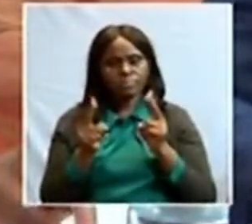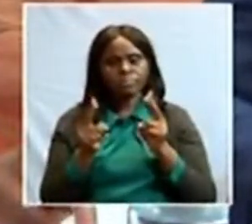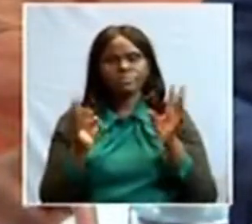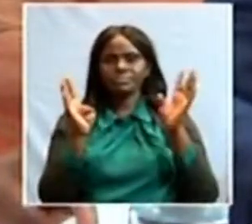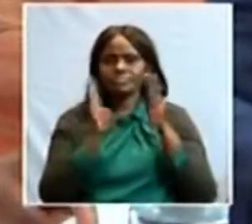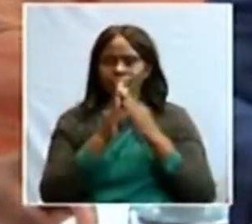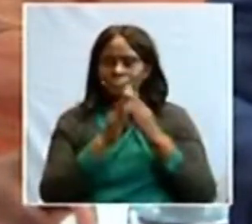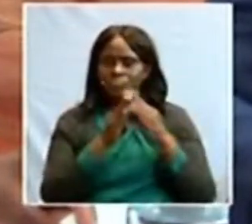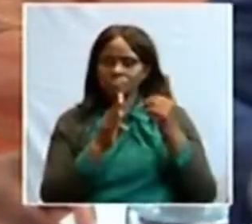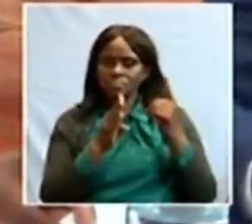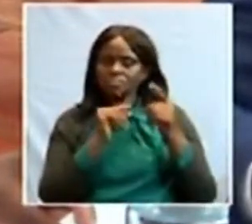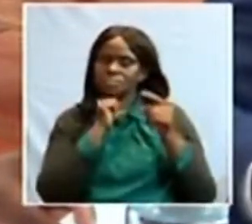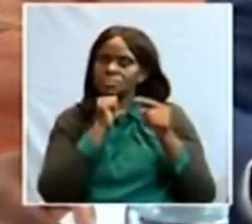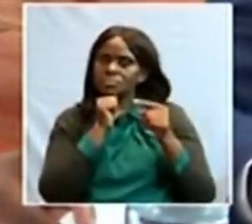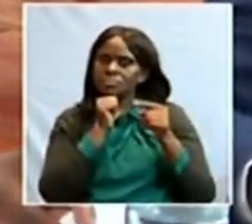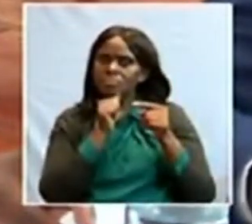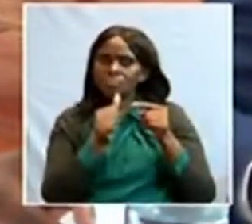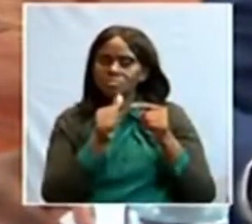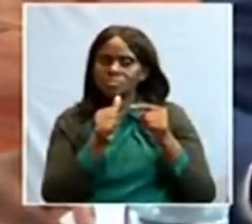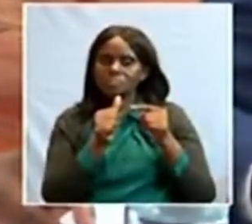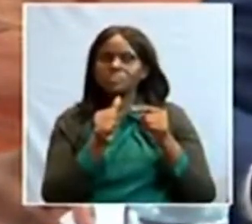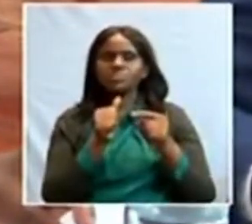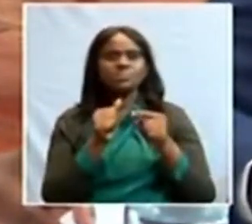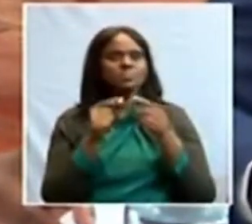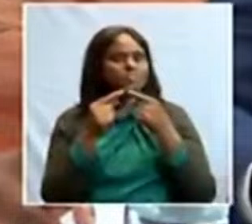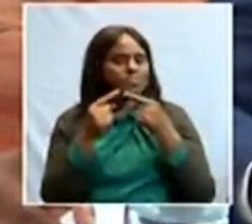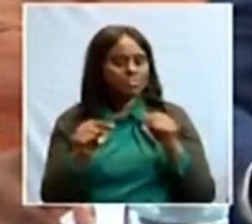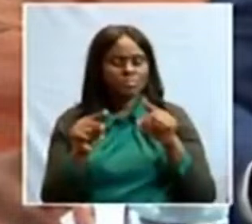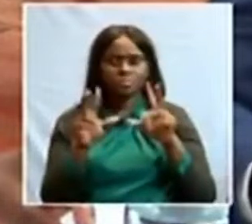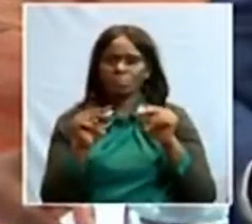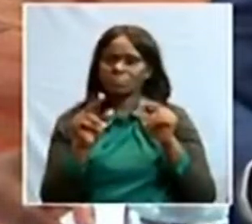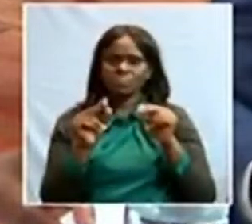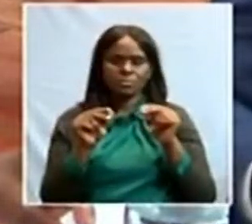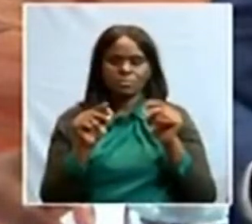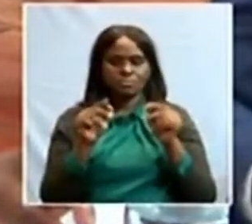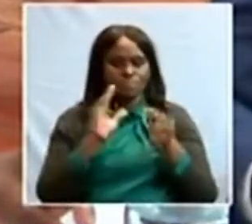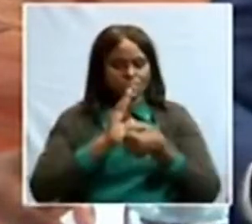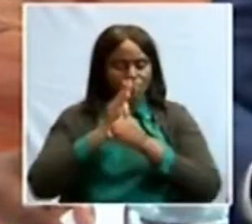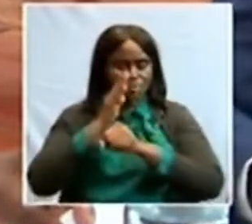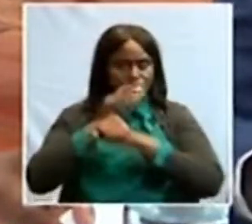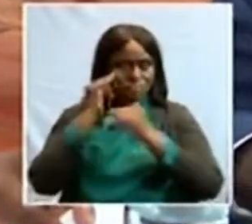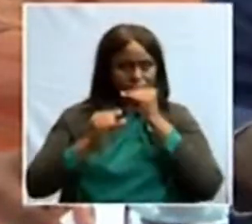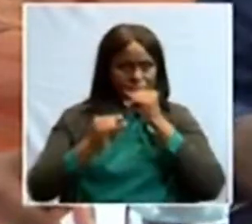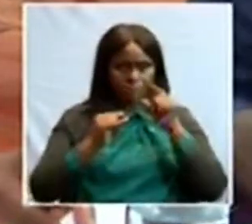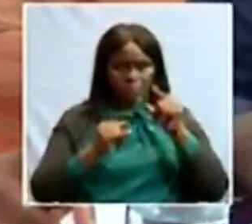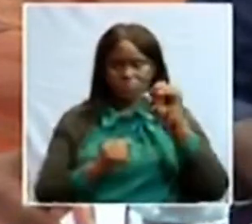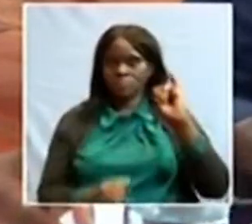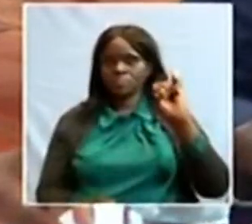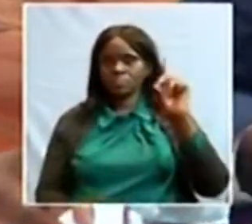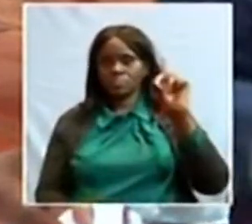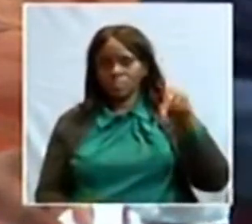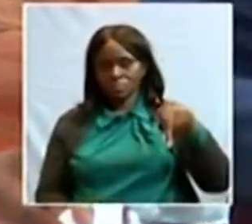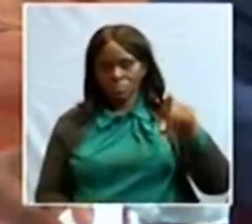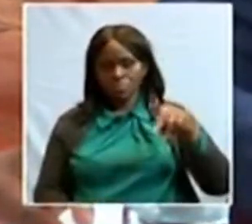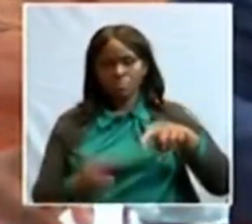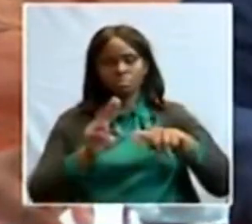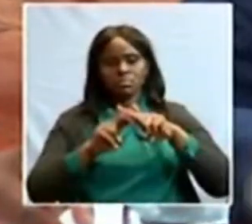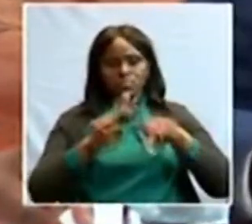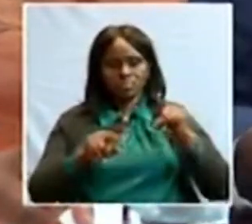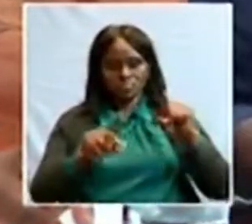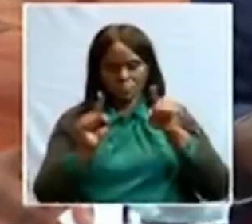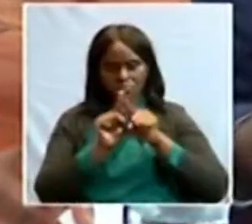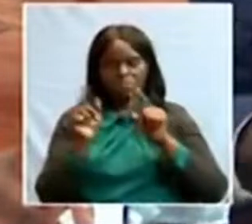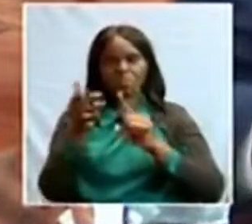not actually held. Then on the IDP, Chair, this one has